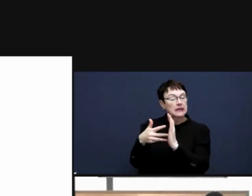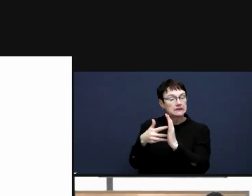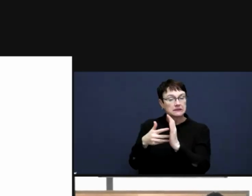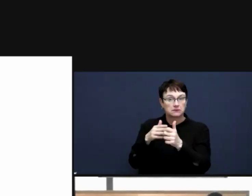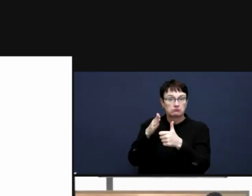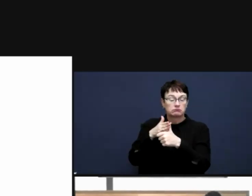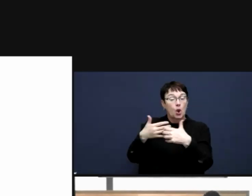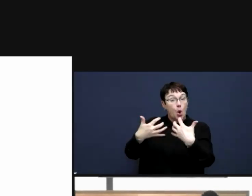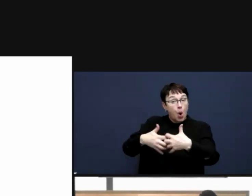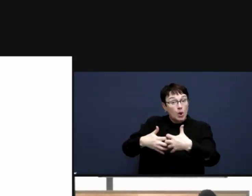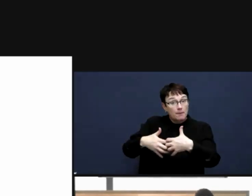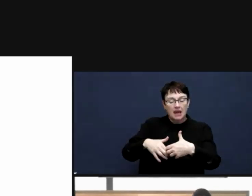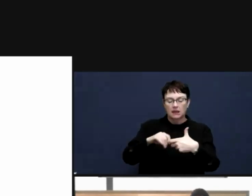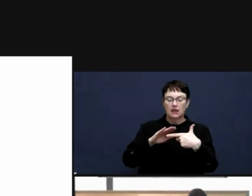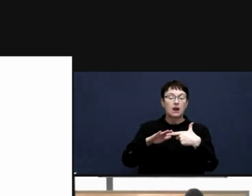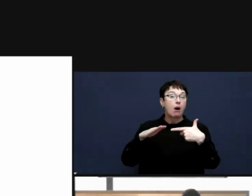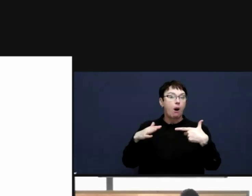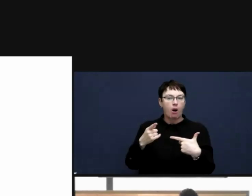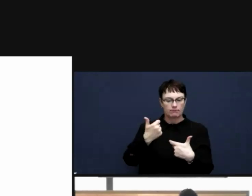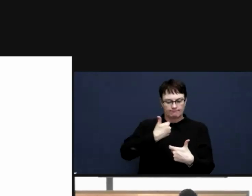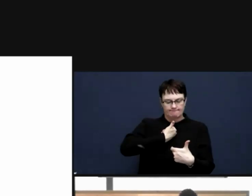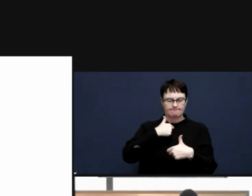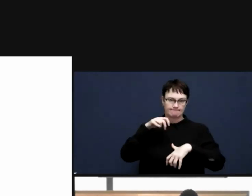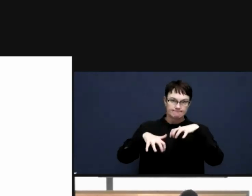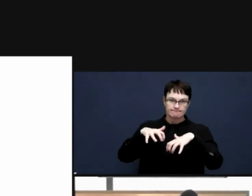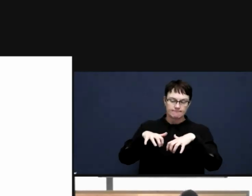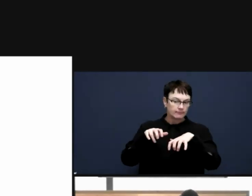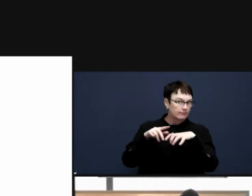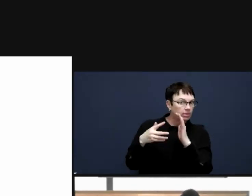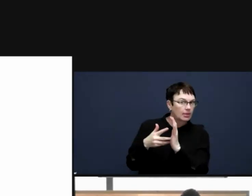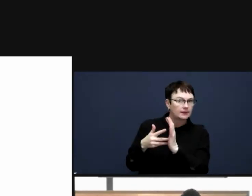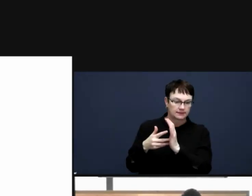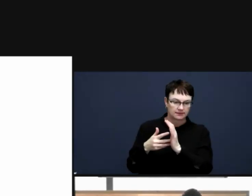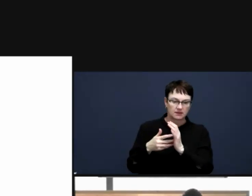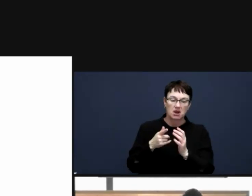And on abra.id/test, you can find more information about this as well.